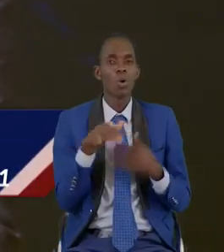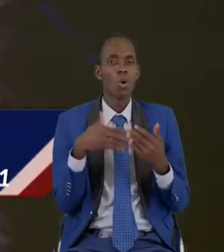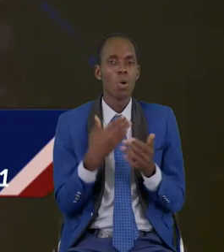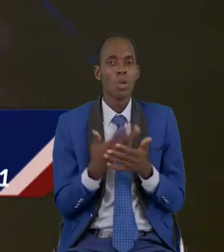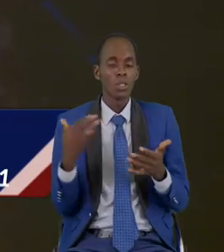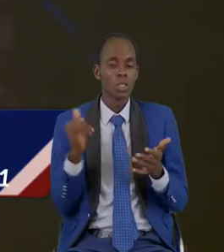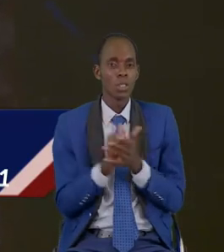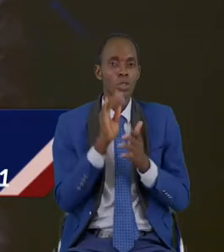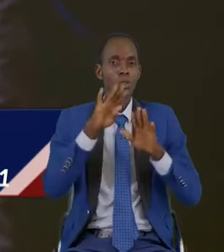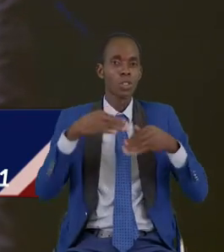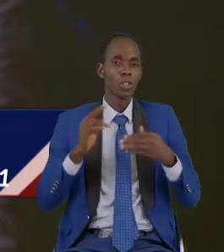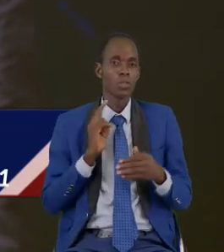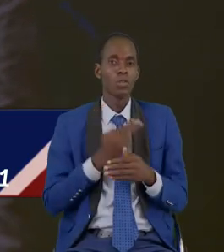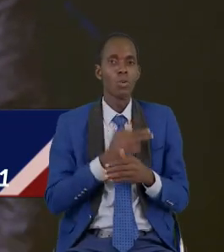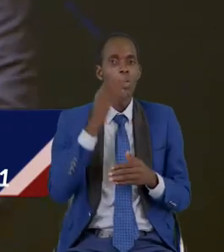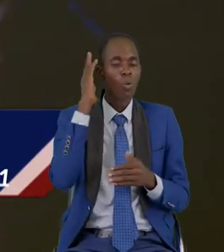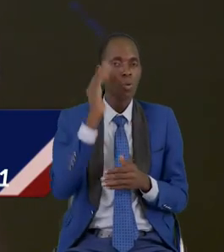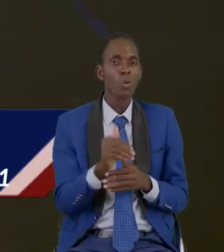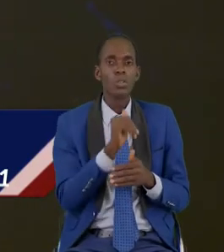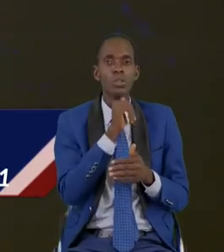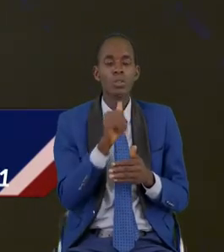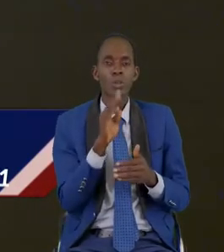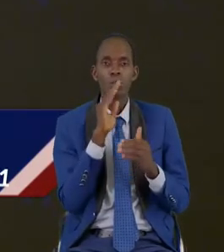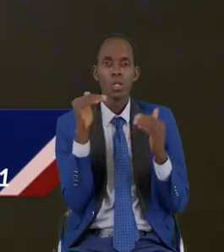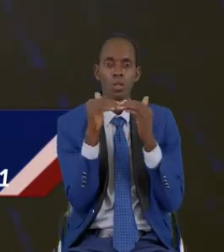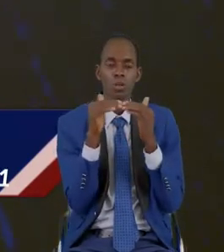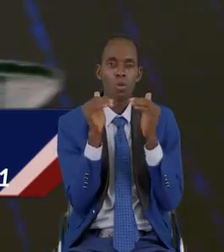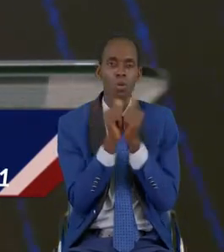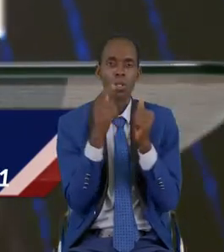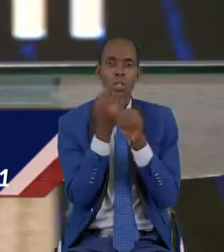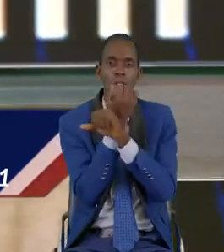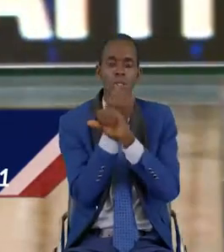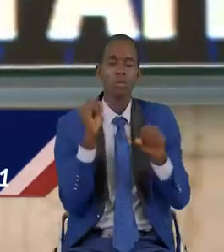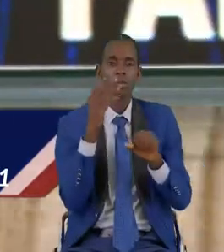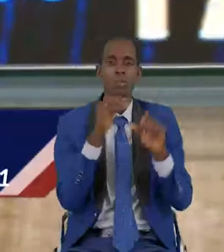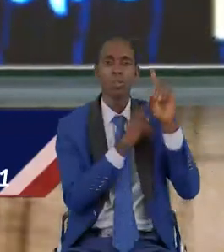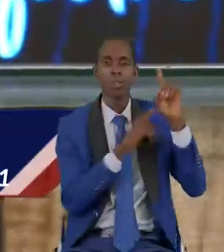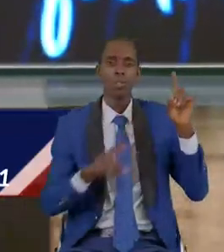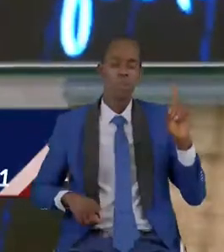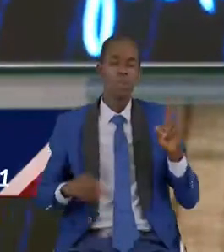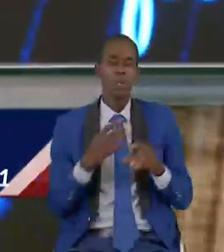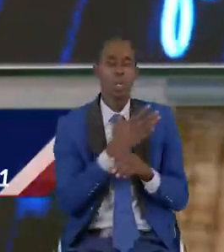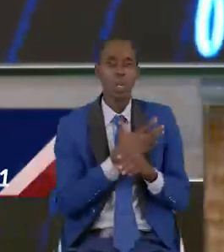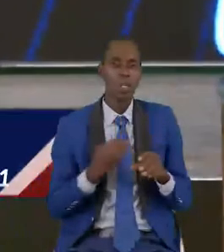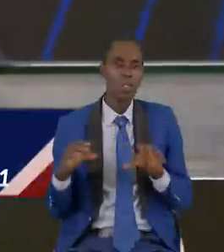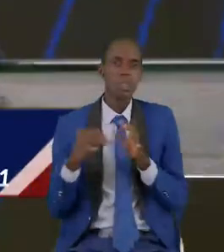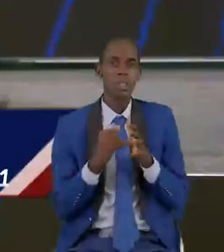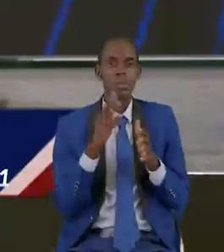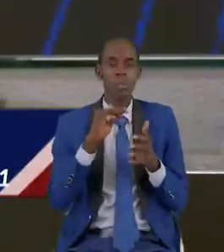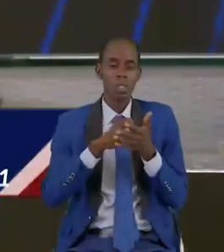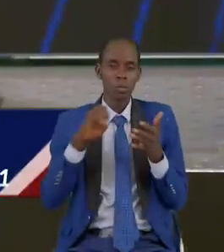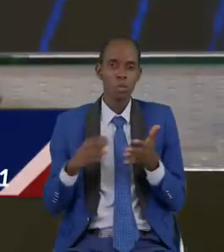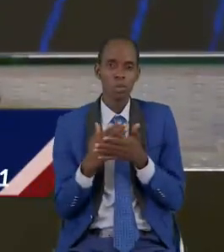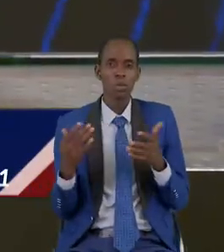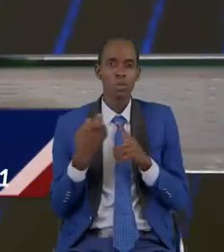not equal the salvation of the Lord. And they did it by withdrawing something from us. They did it in every way, but